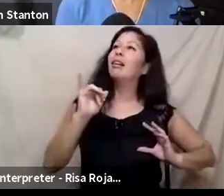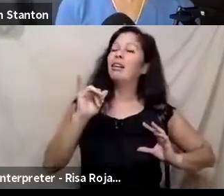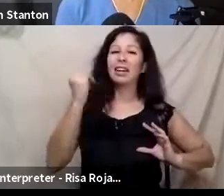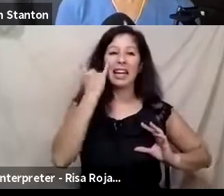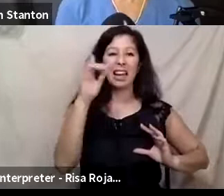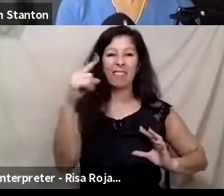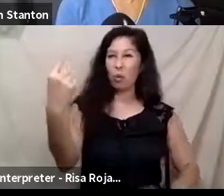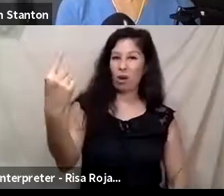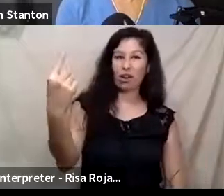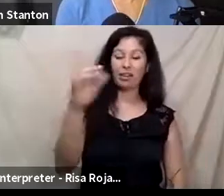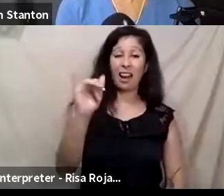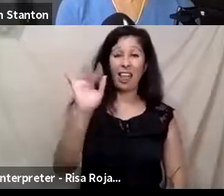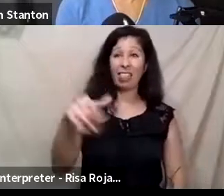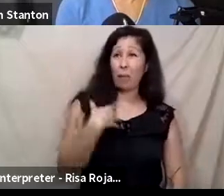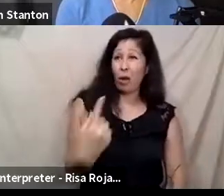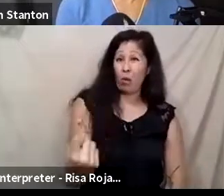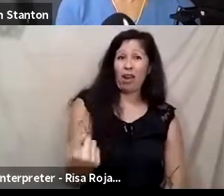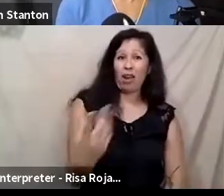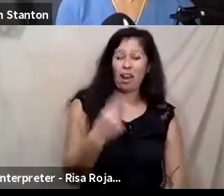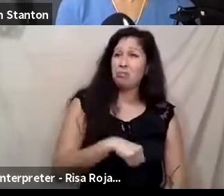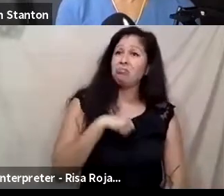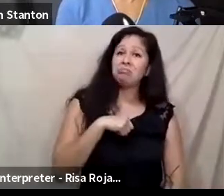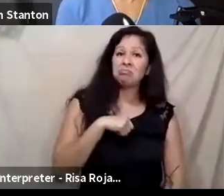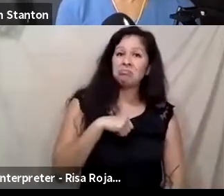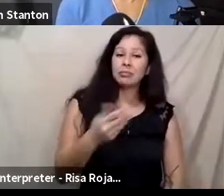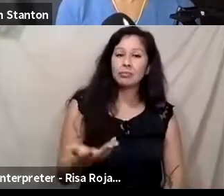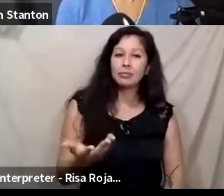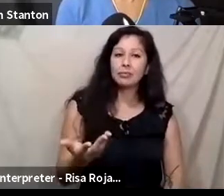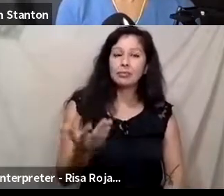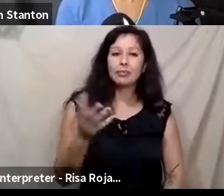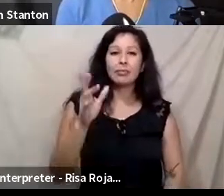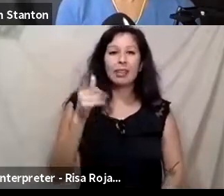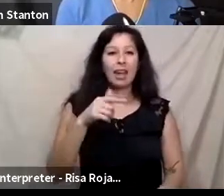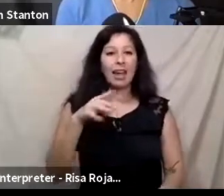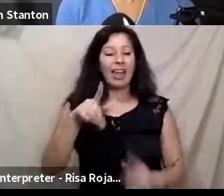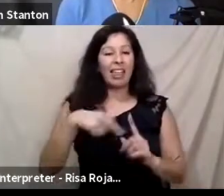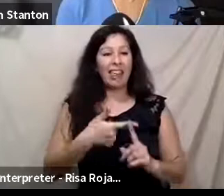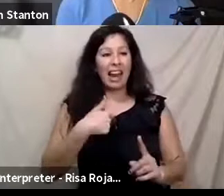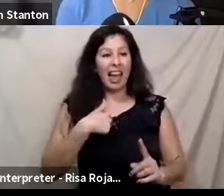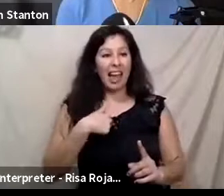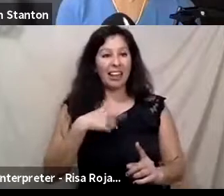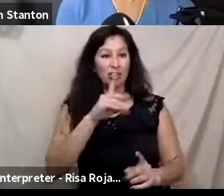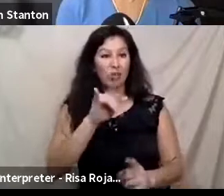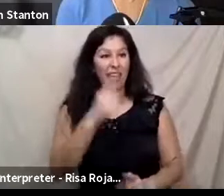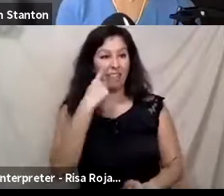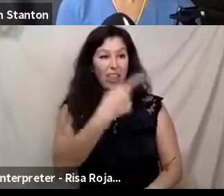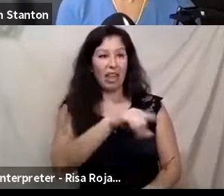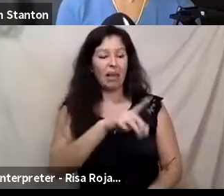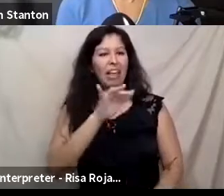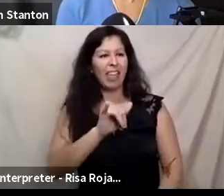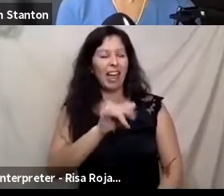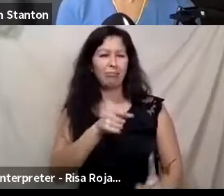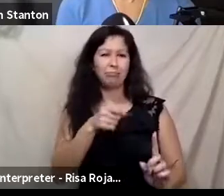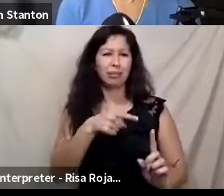only one, like that's my one and I'm proud, that I got to do that, feels really like that hit